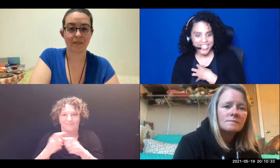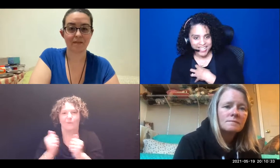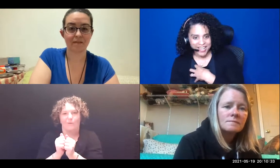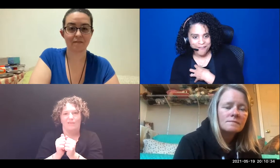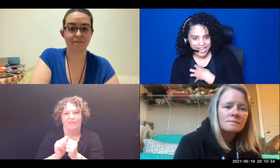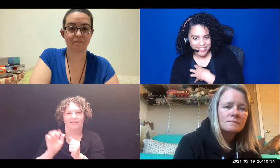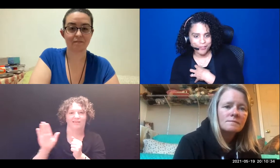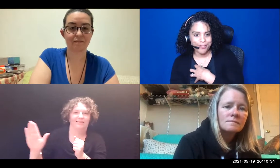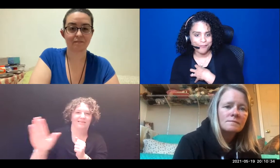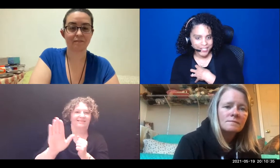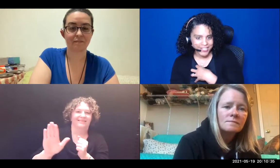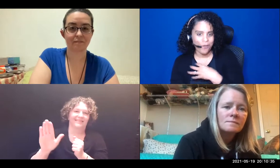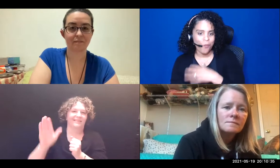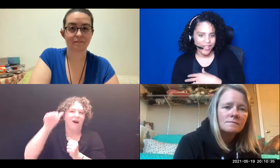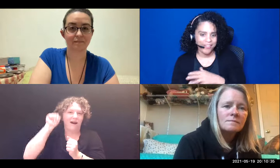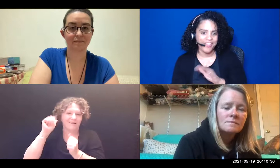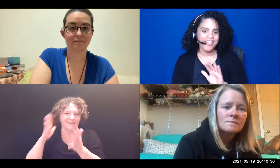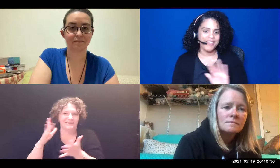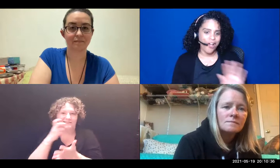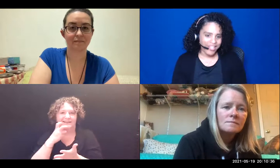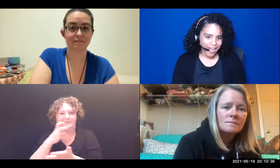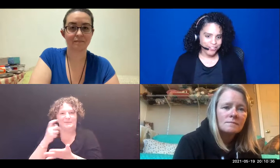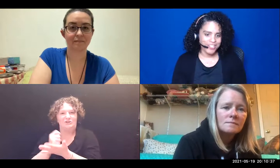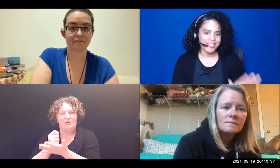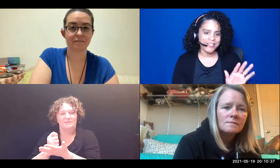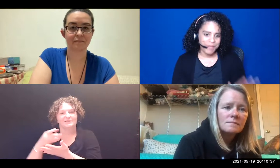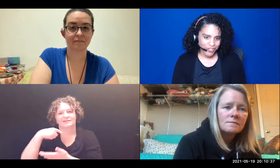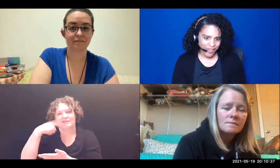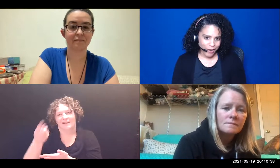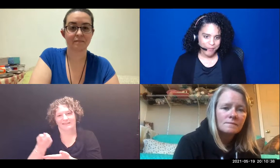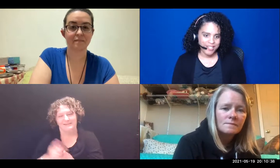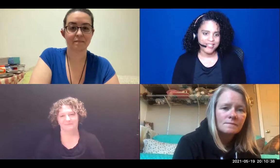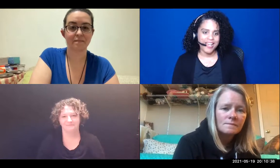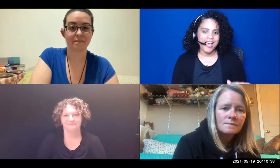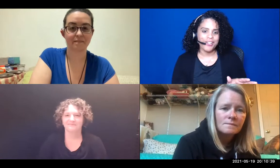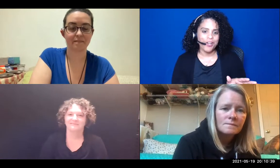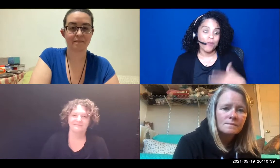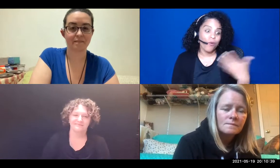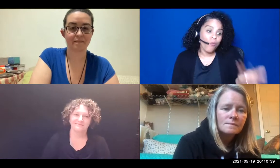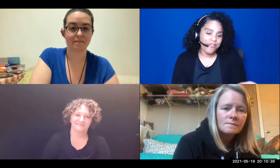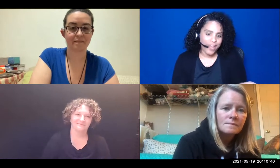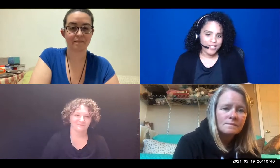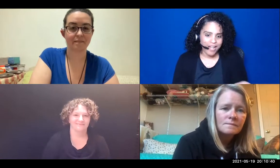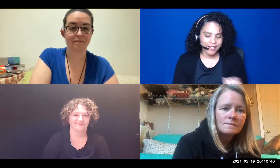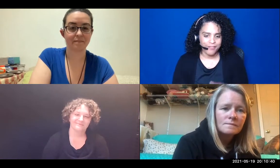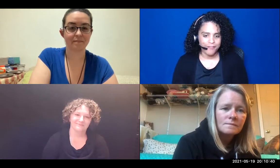they're getting advice that are conflicting with the audiologists and the speech therapists, you know, and